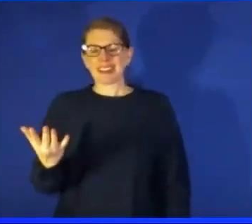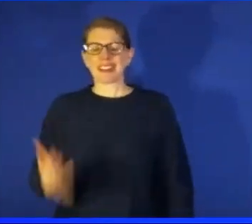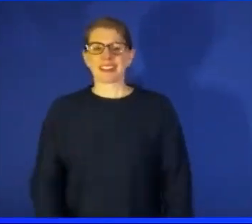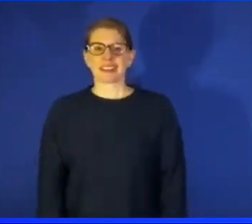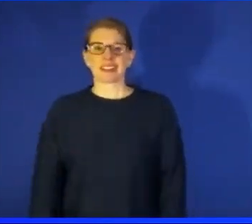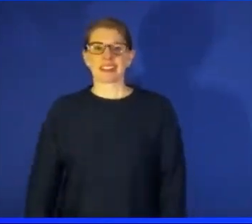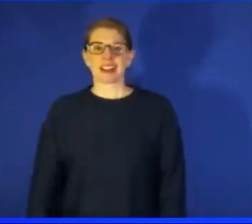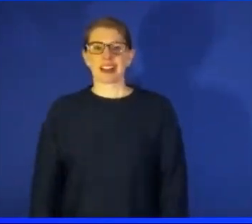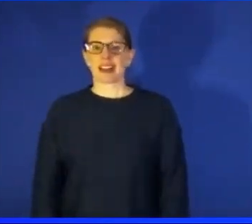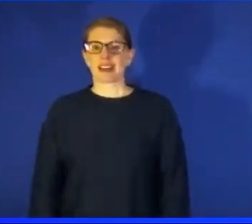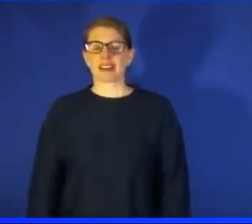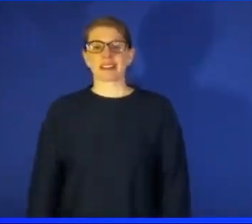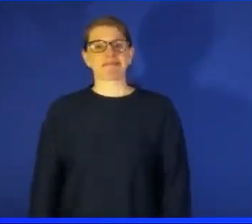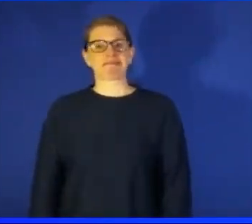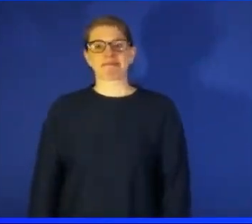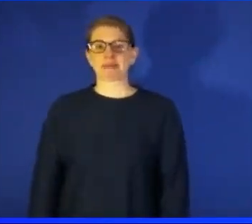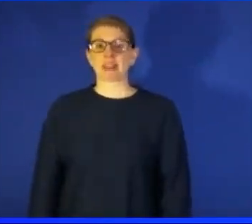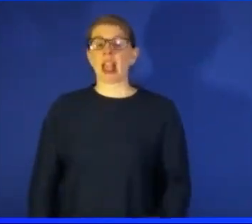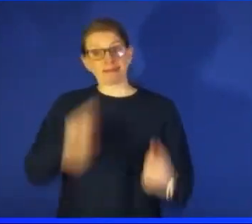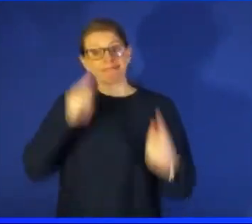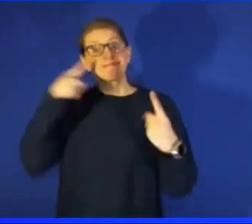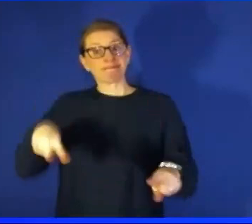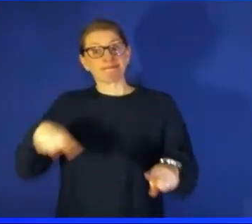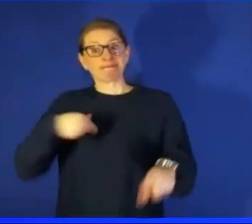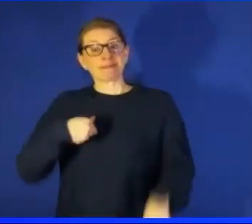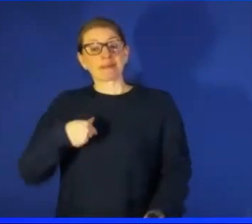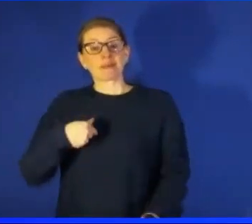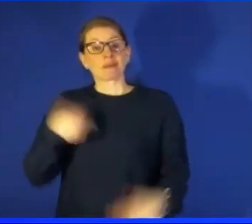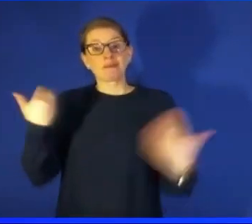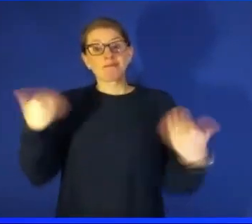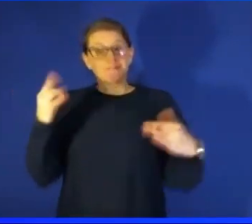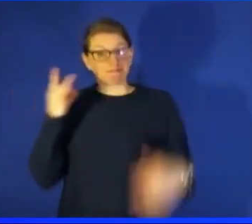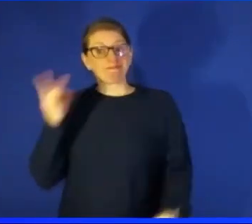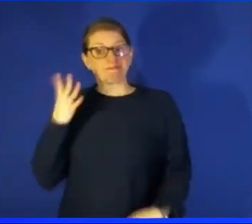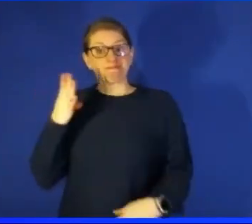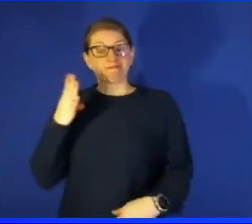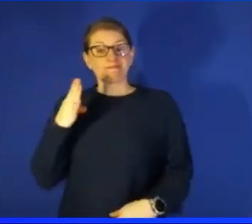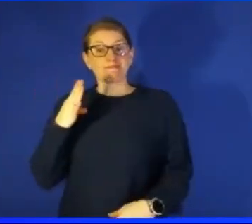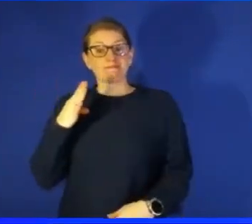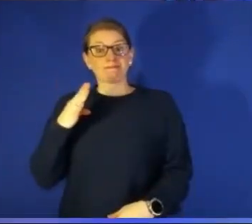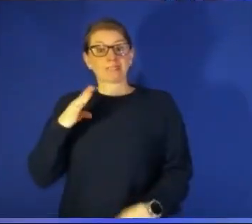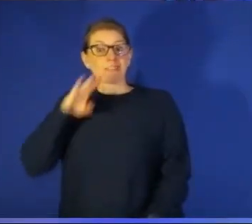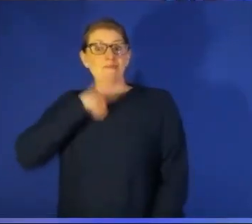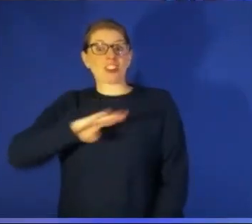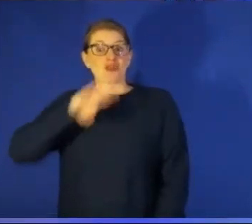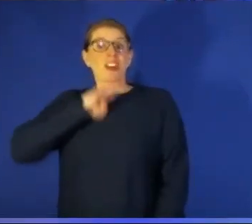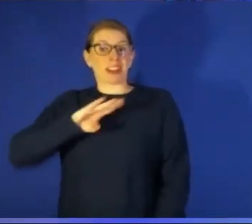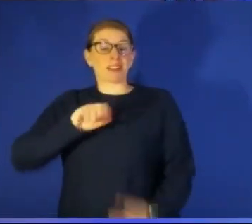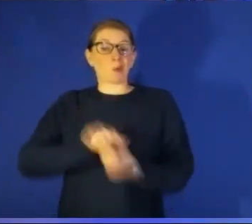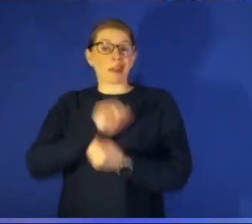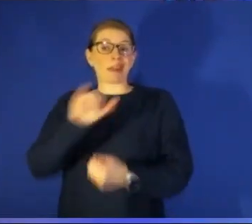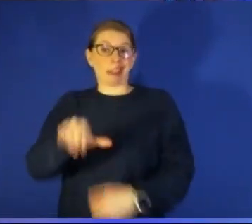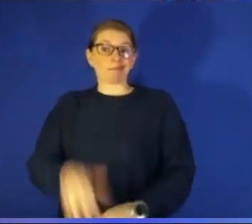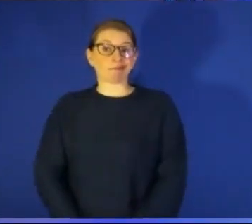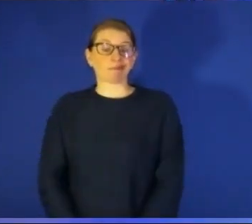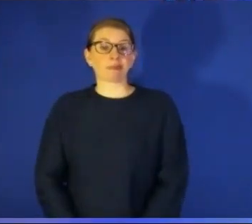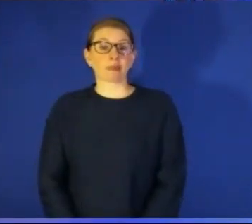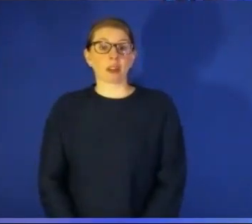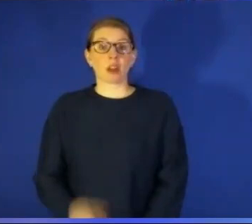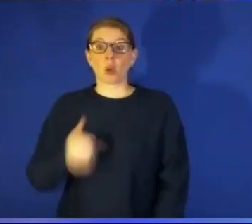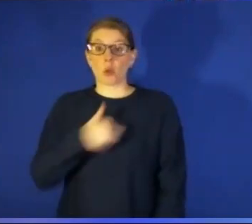So I concur, it's significantly aggravating with regards to that. Very frustrating. We actually like